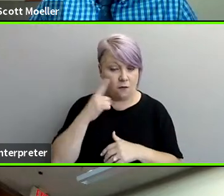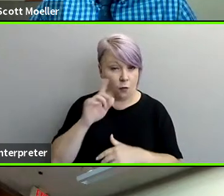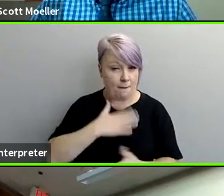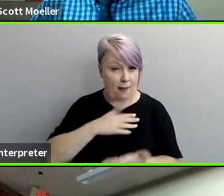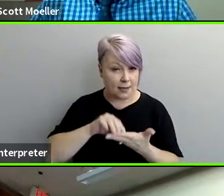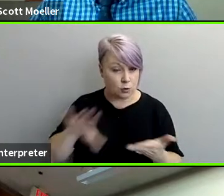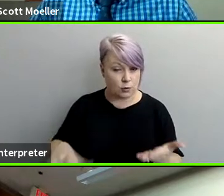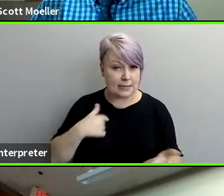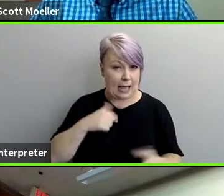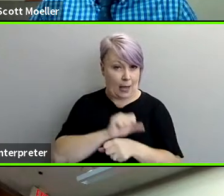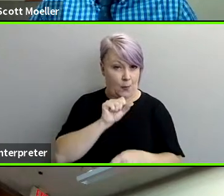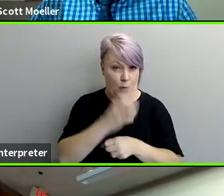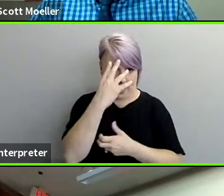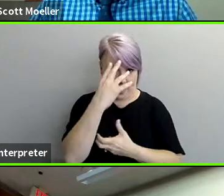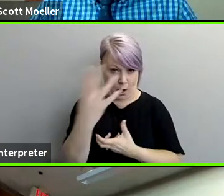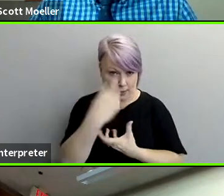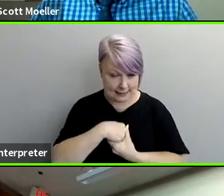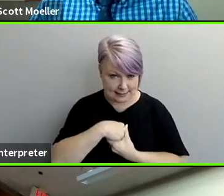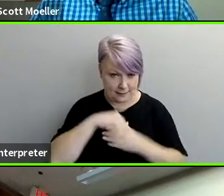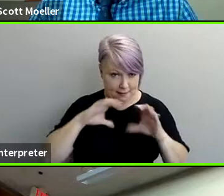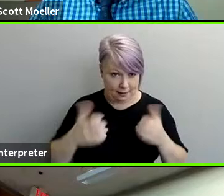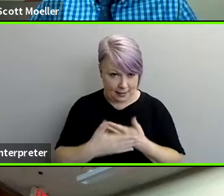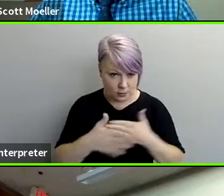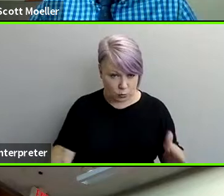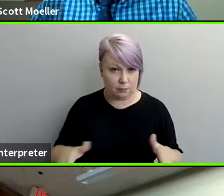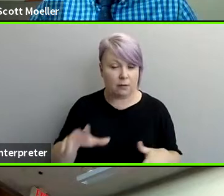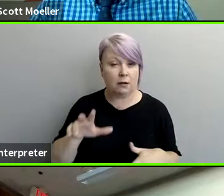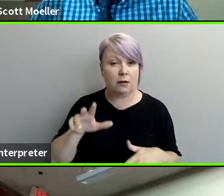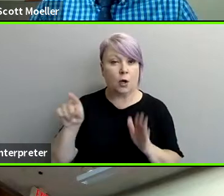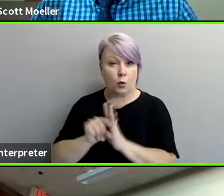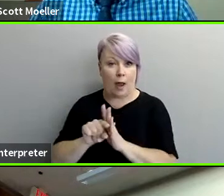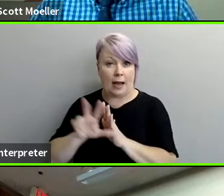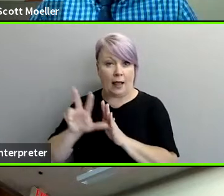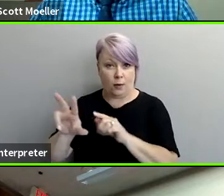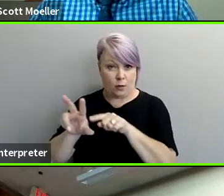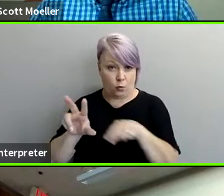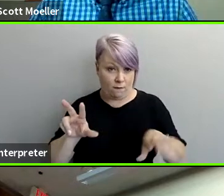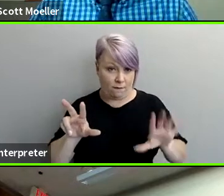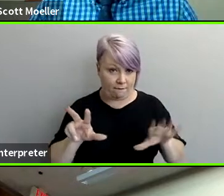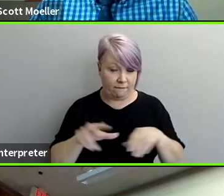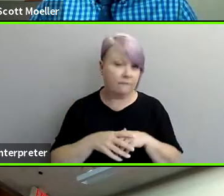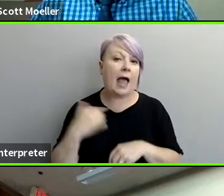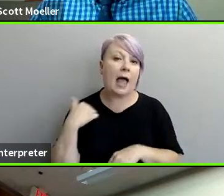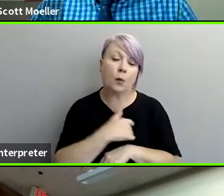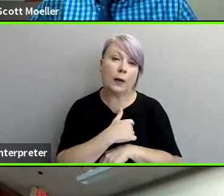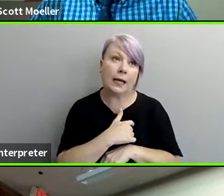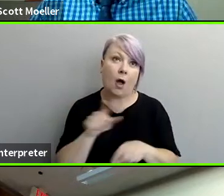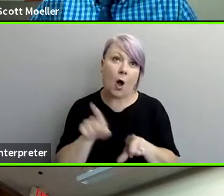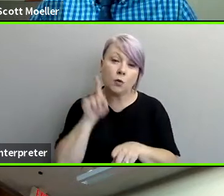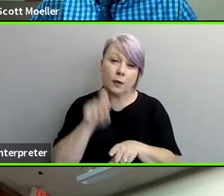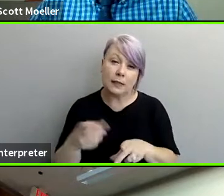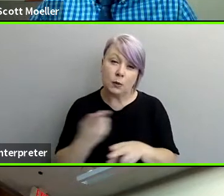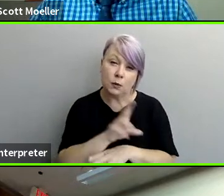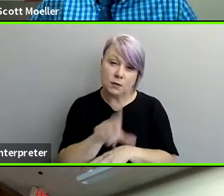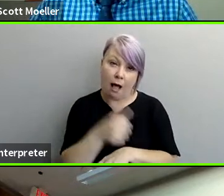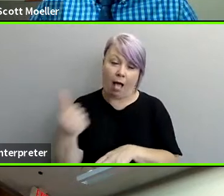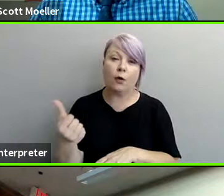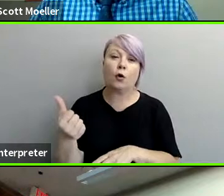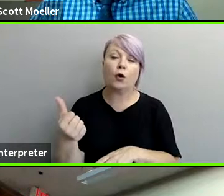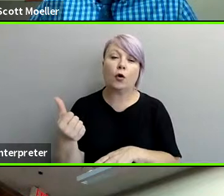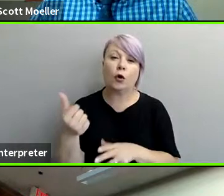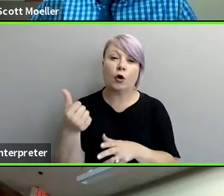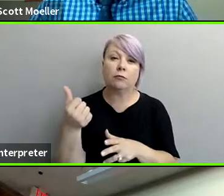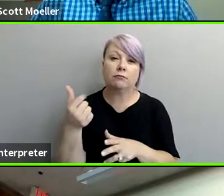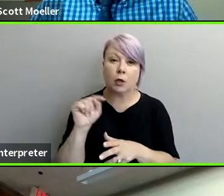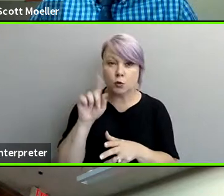kids. I'm in an autism classroom, 3 through 5, and we have to use other modalities like puppets and